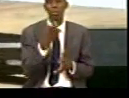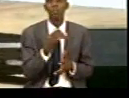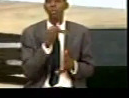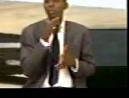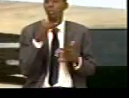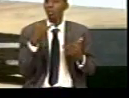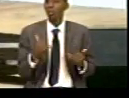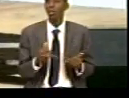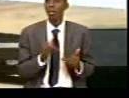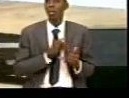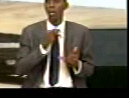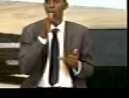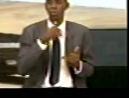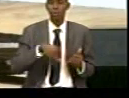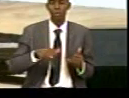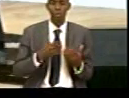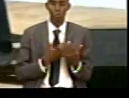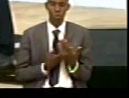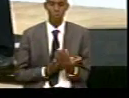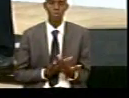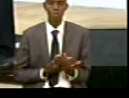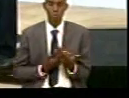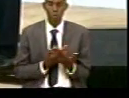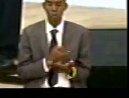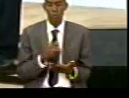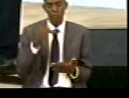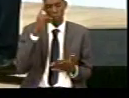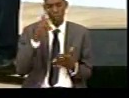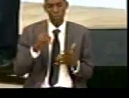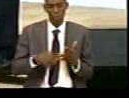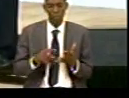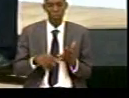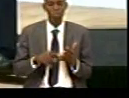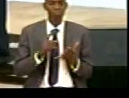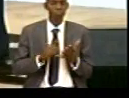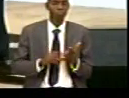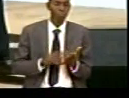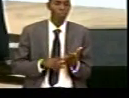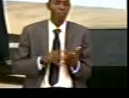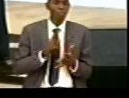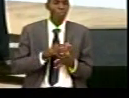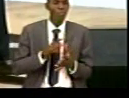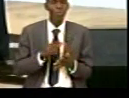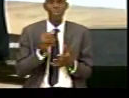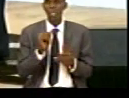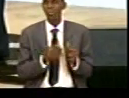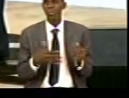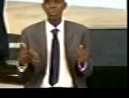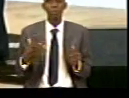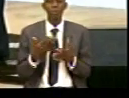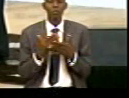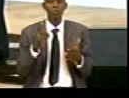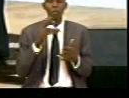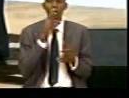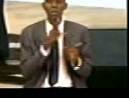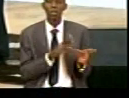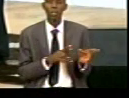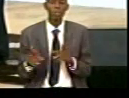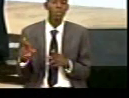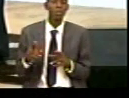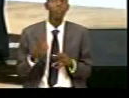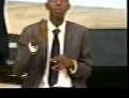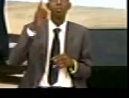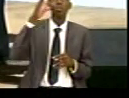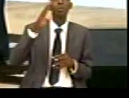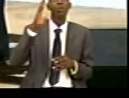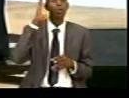and waiting for this and waiting for this and waiting for that. Before you are ready, God is not going to work